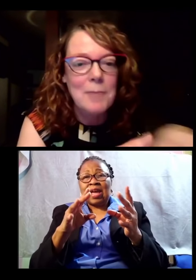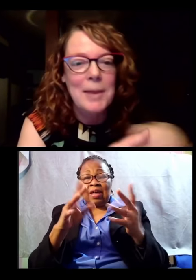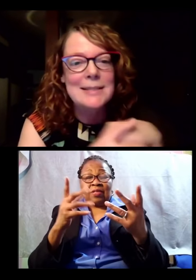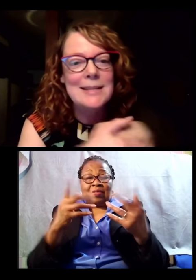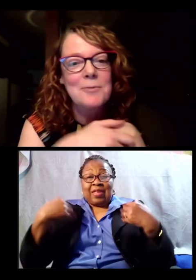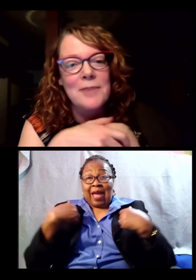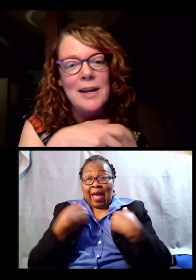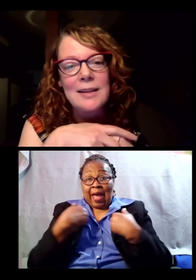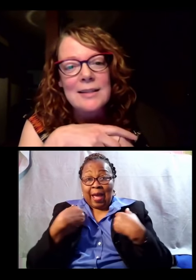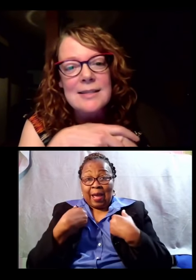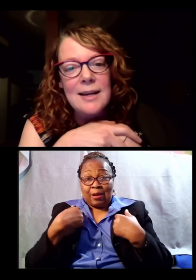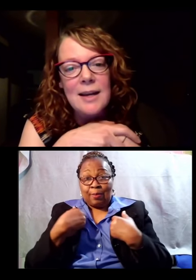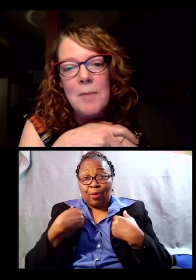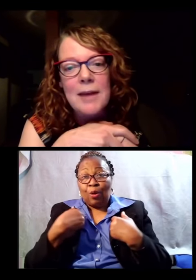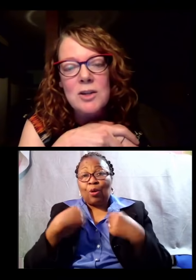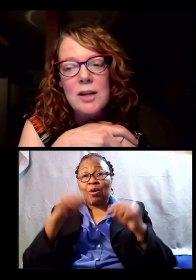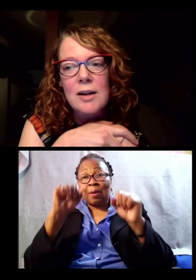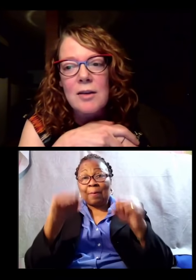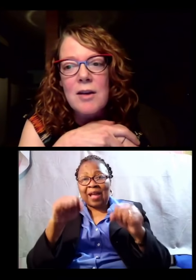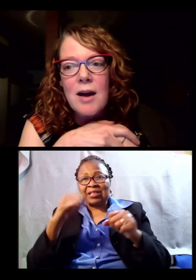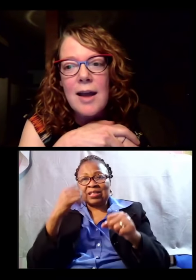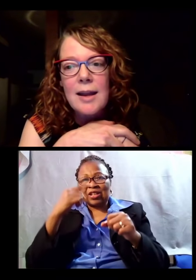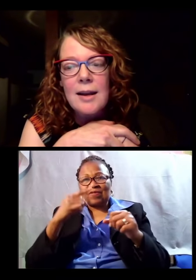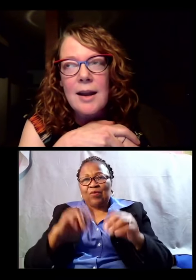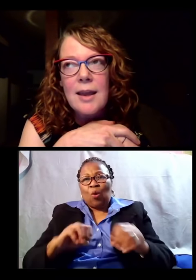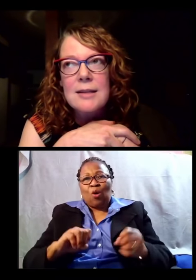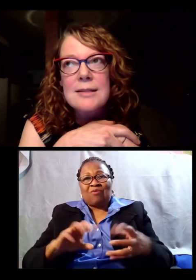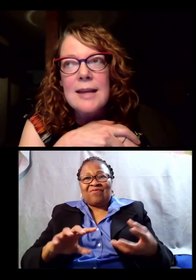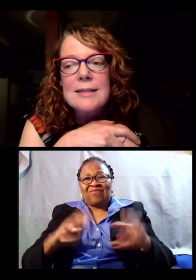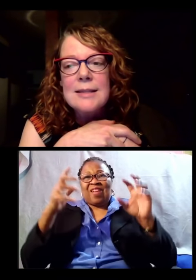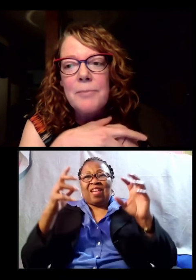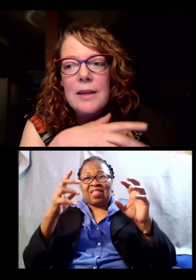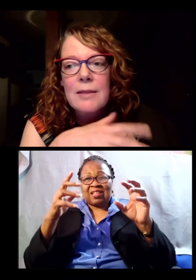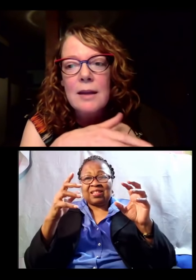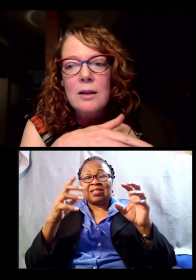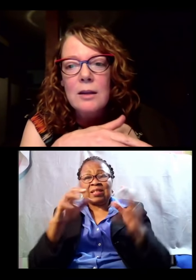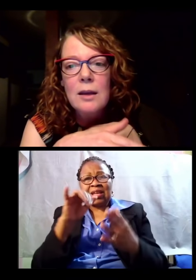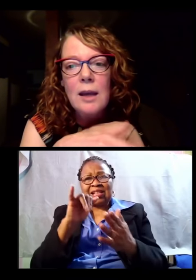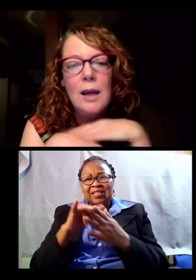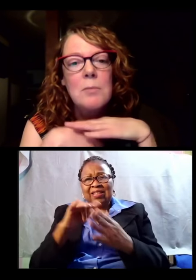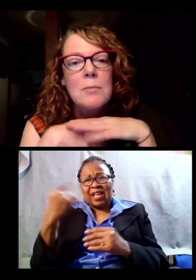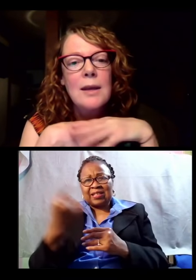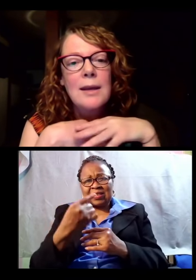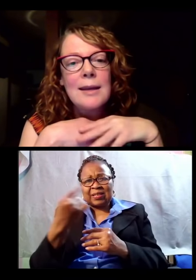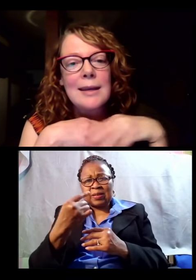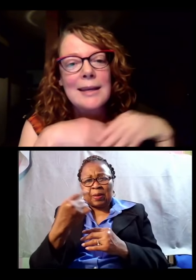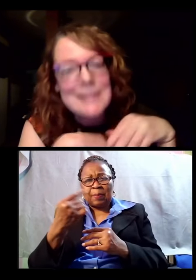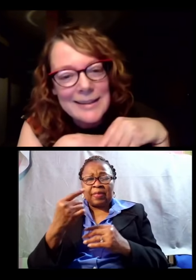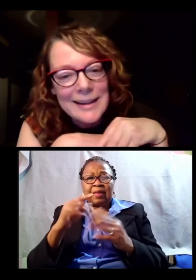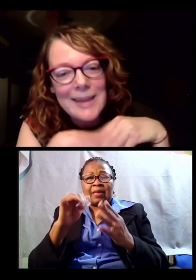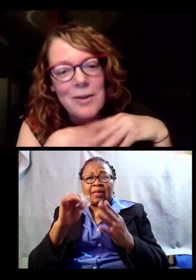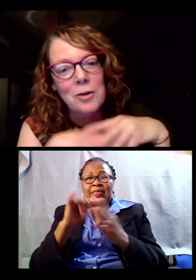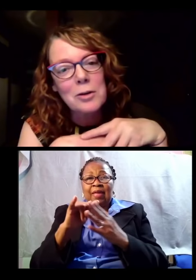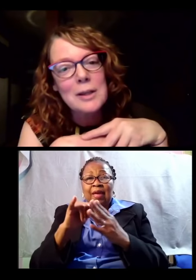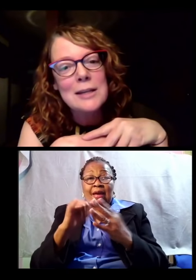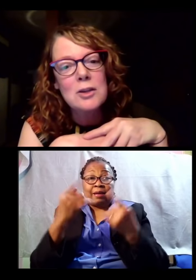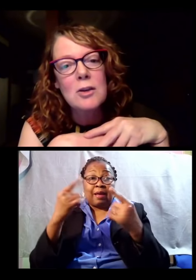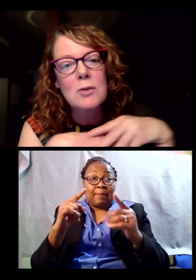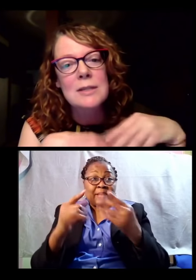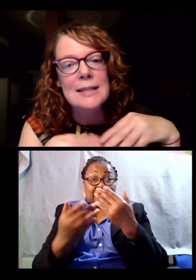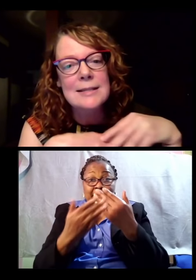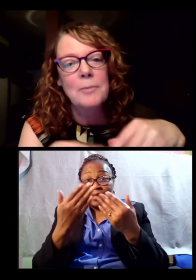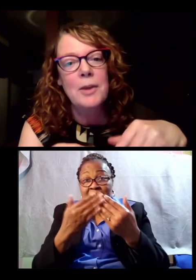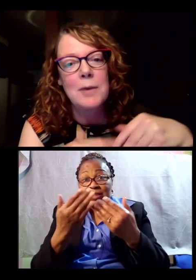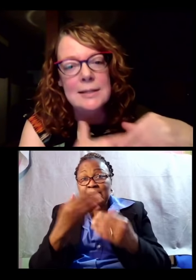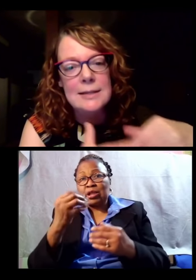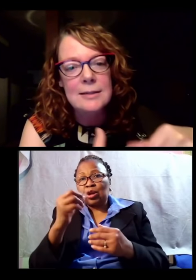animal capacity for violence, imaginary or not. And is that something that came easily or early to you,